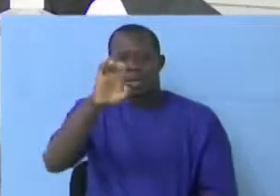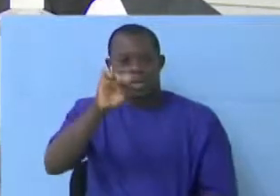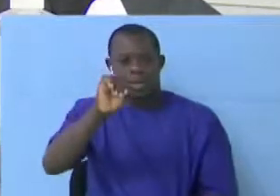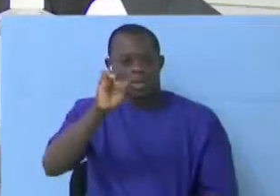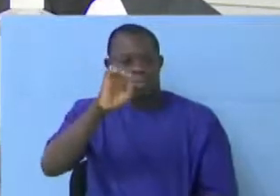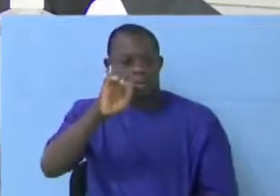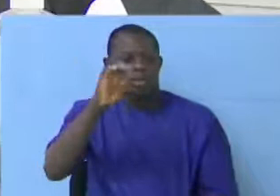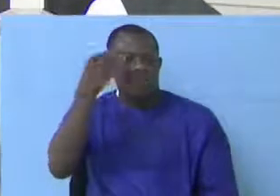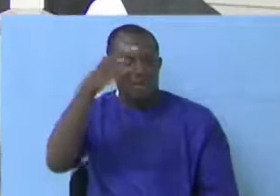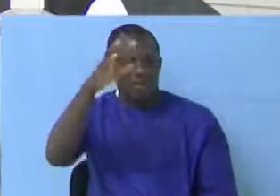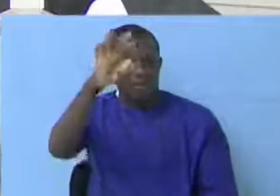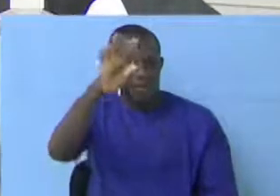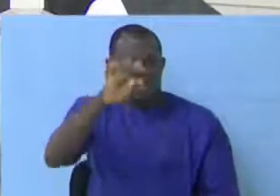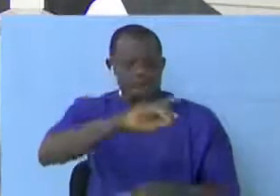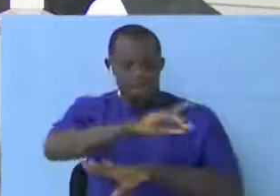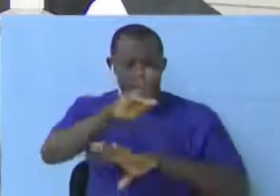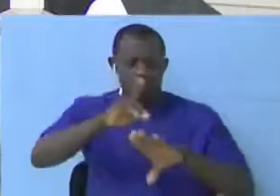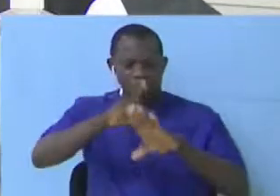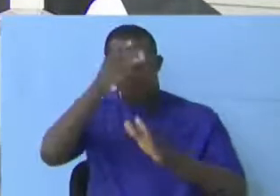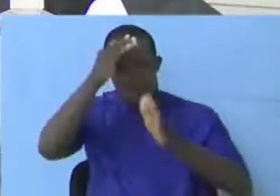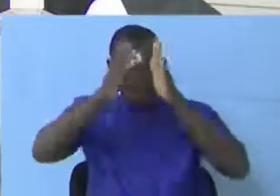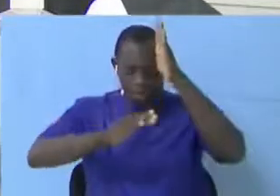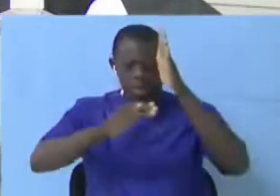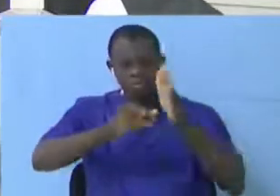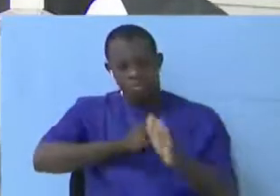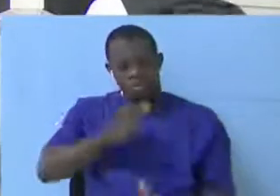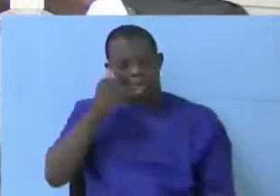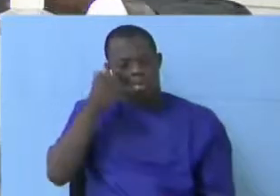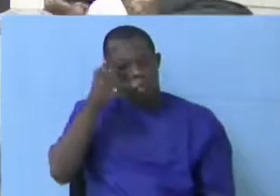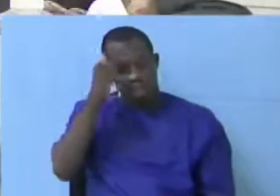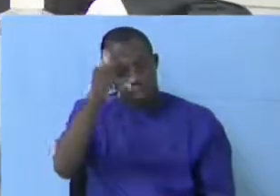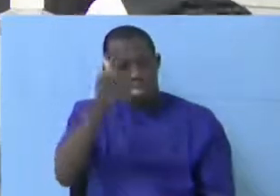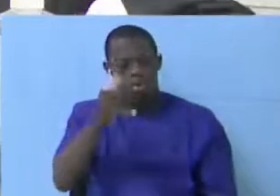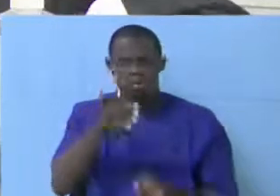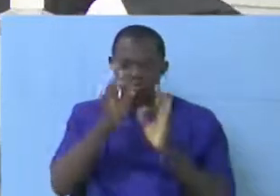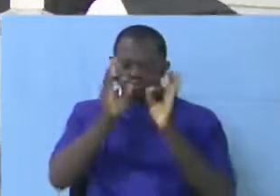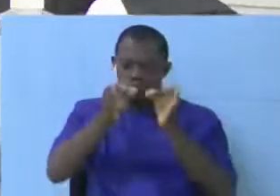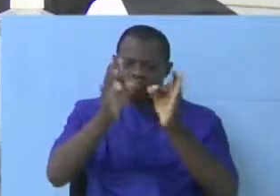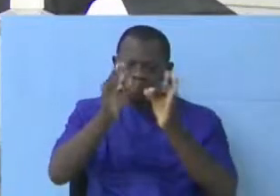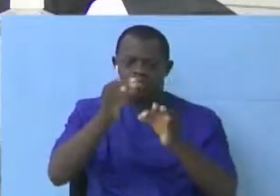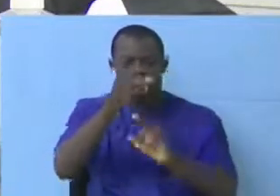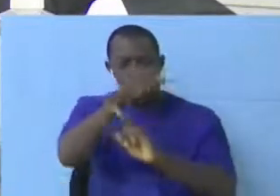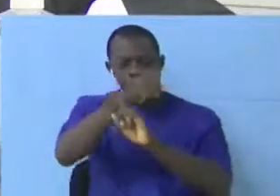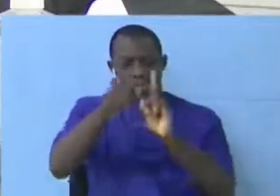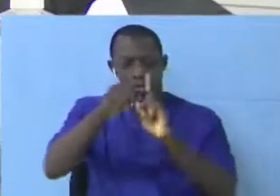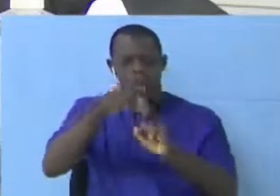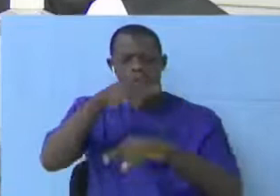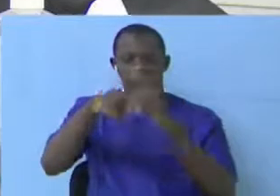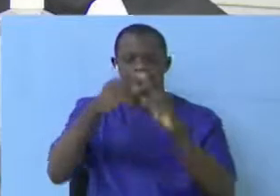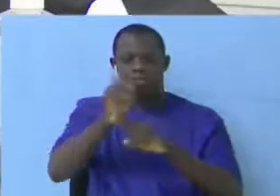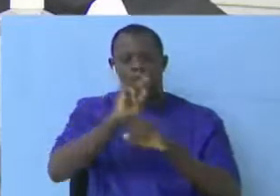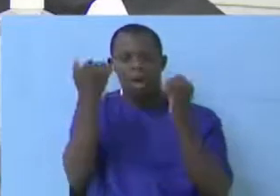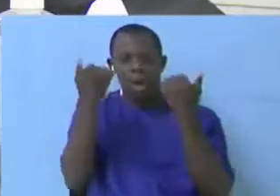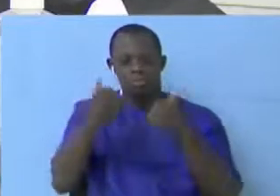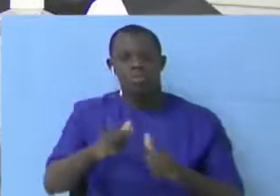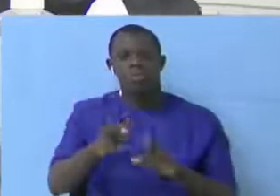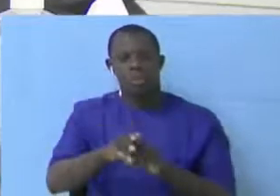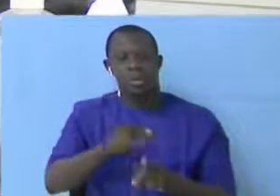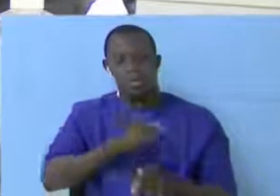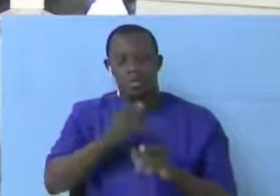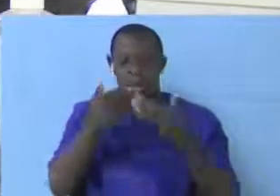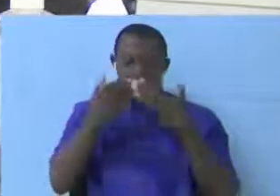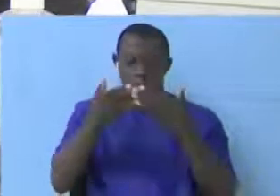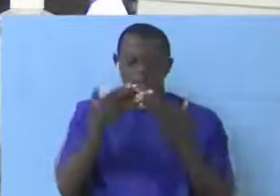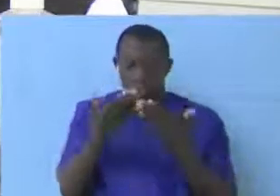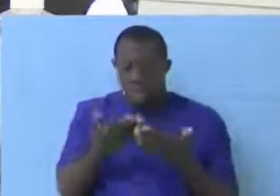Barracks. I called him and explained the situation to him. He told me, Mare just left